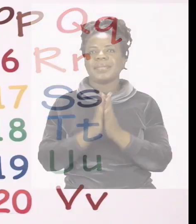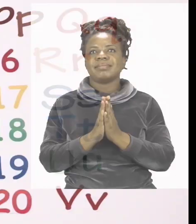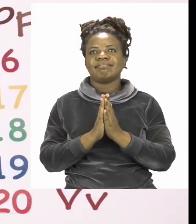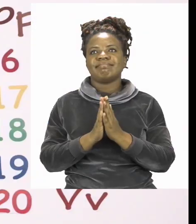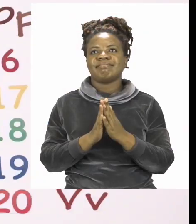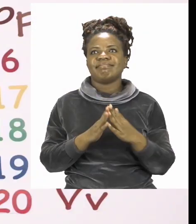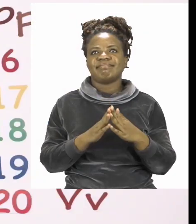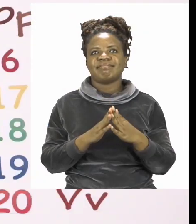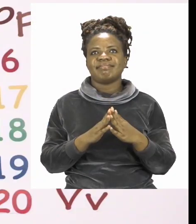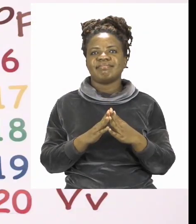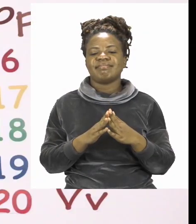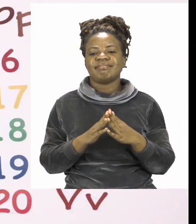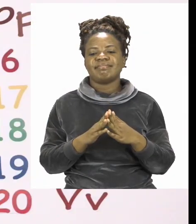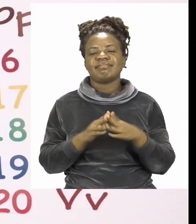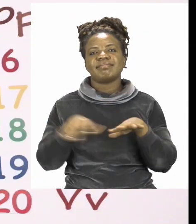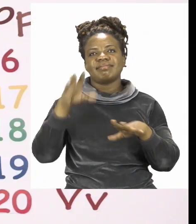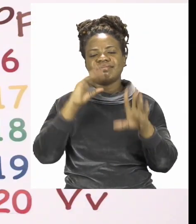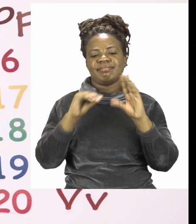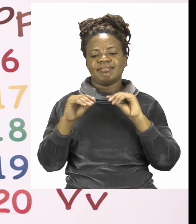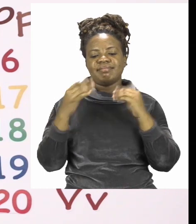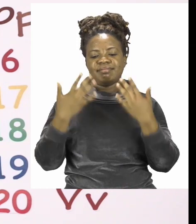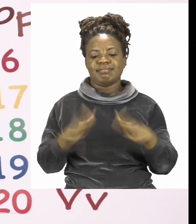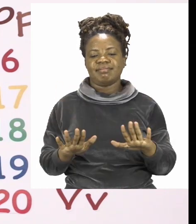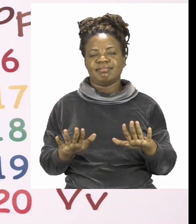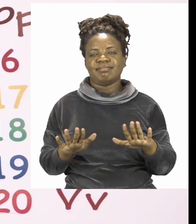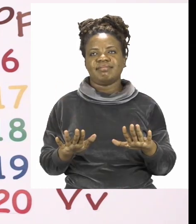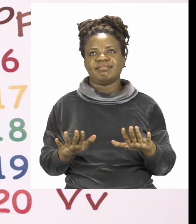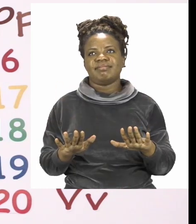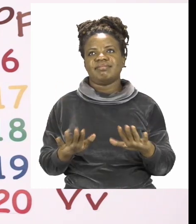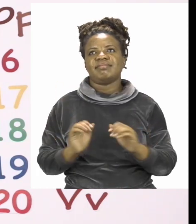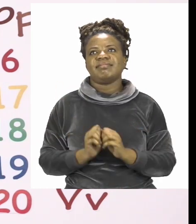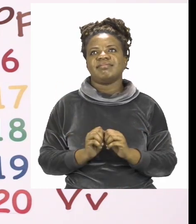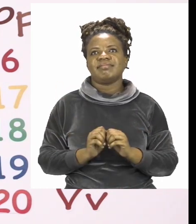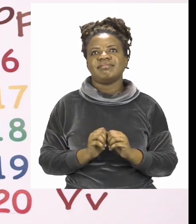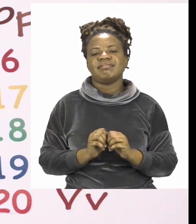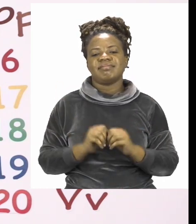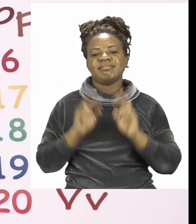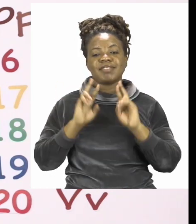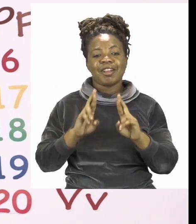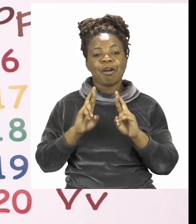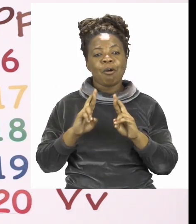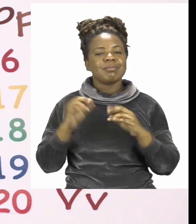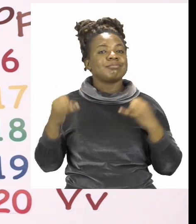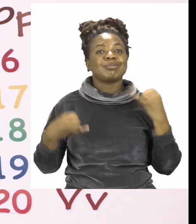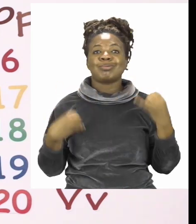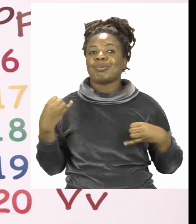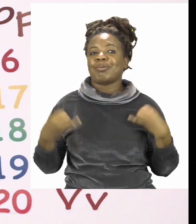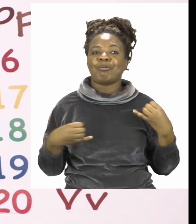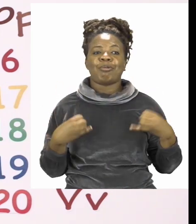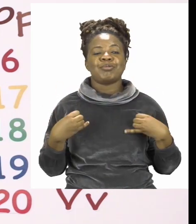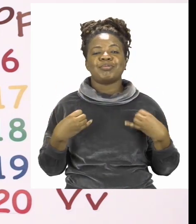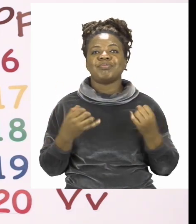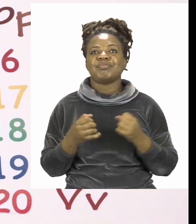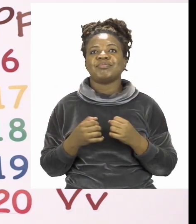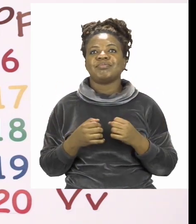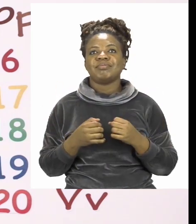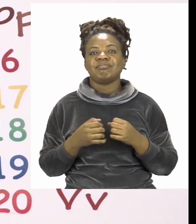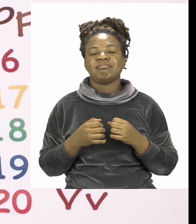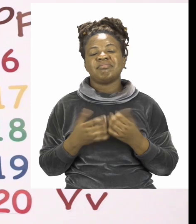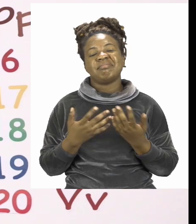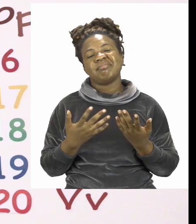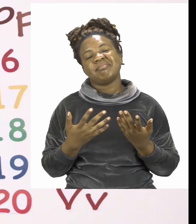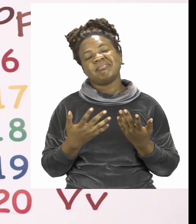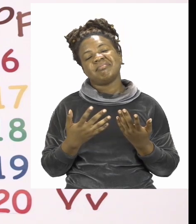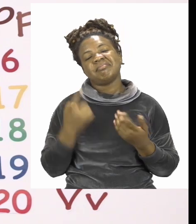Boys and girls, we have now come to the end of our lesson and I hope you had fun. Remember, if you're not sure what